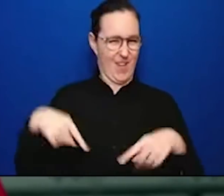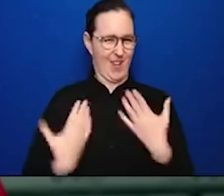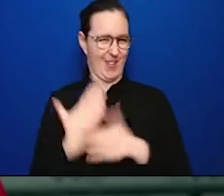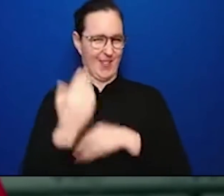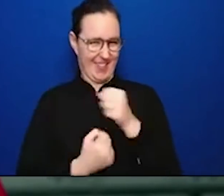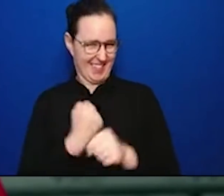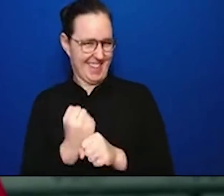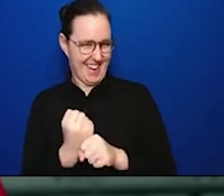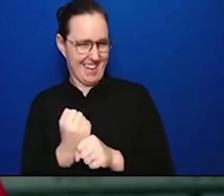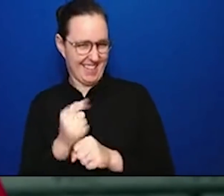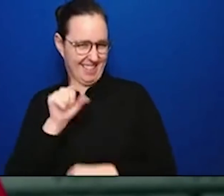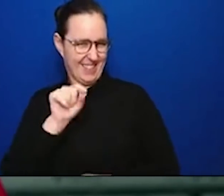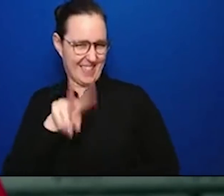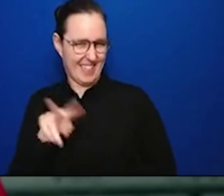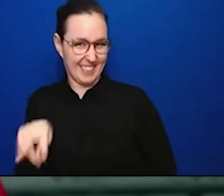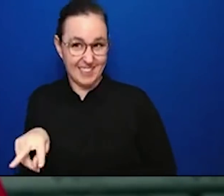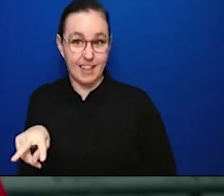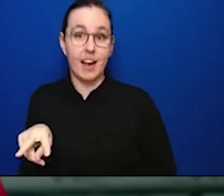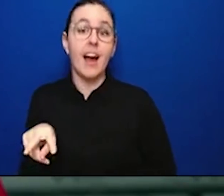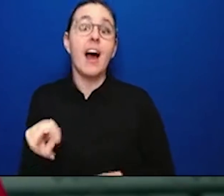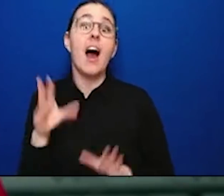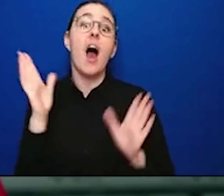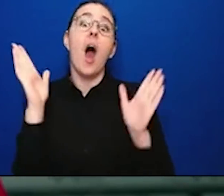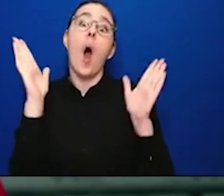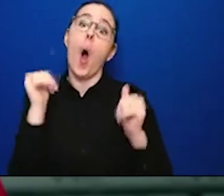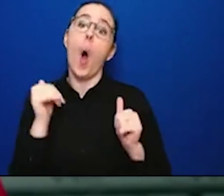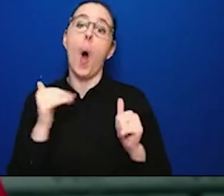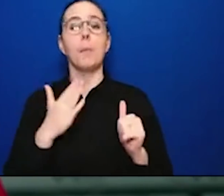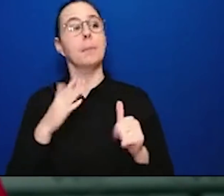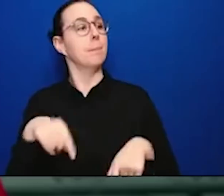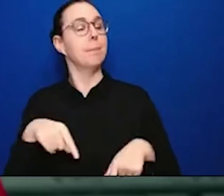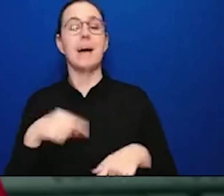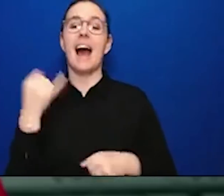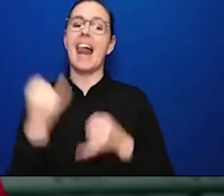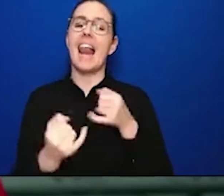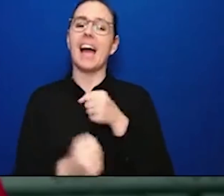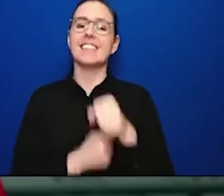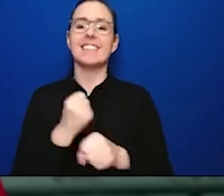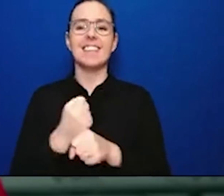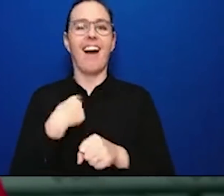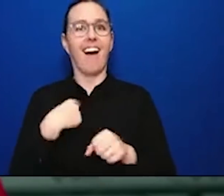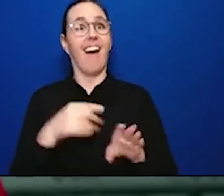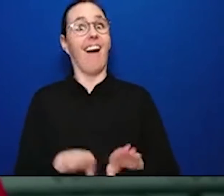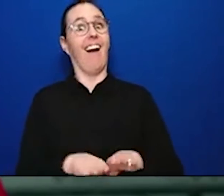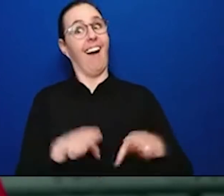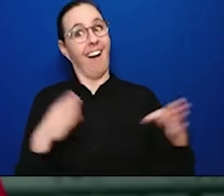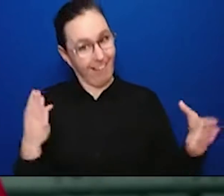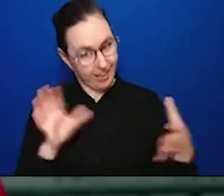it'll be the last time that we start off a new year focused on COVID-19.